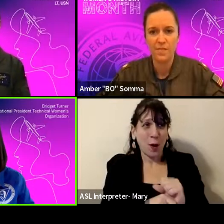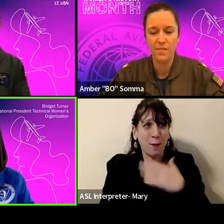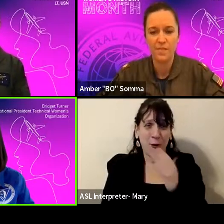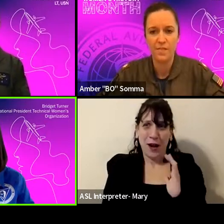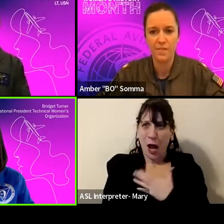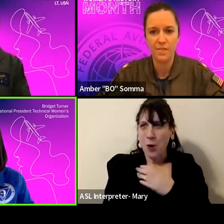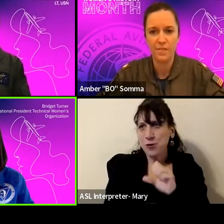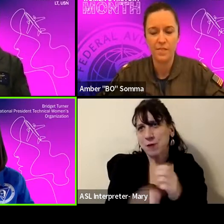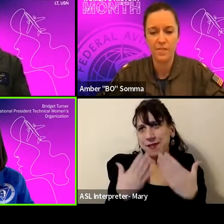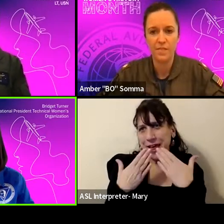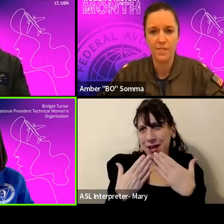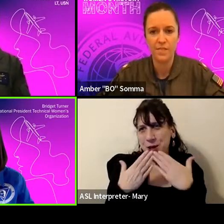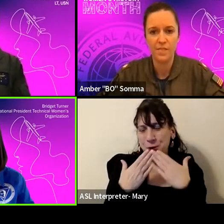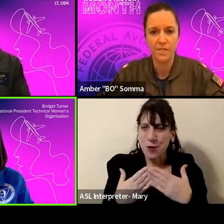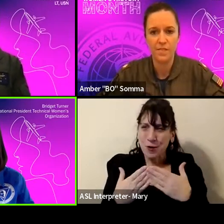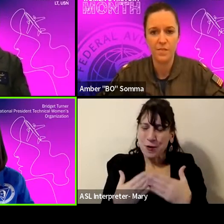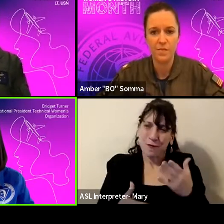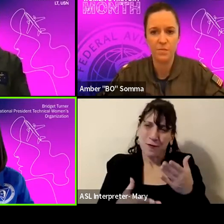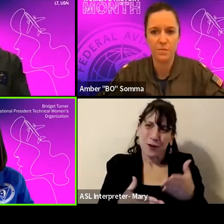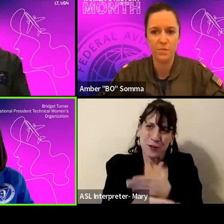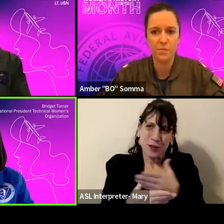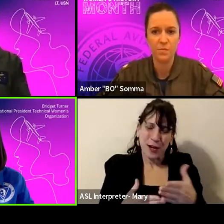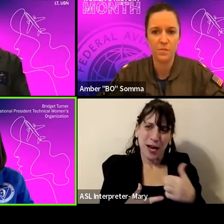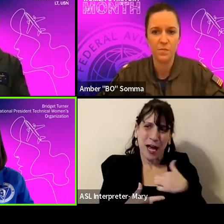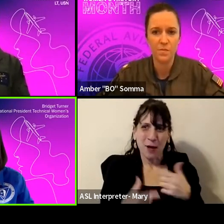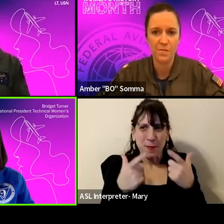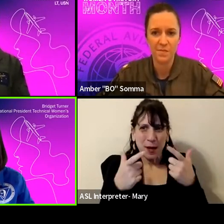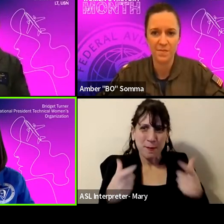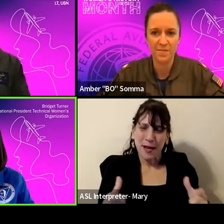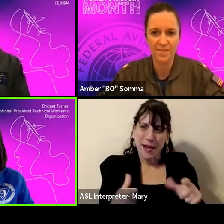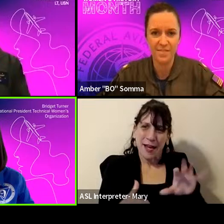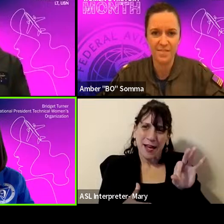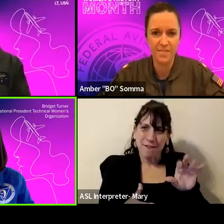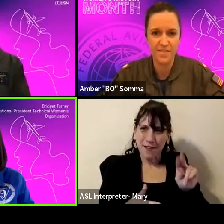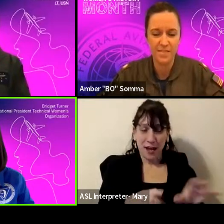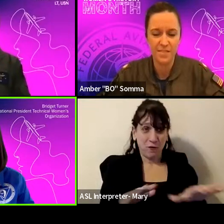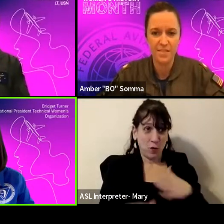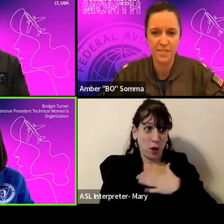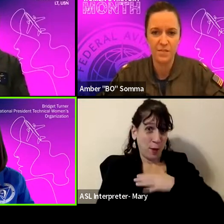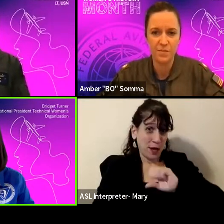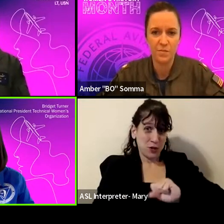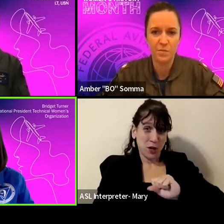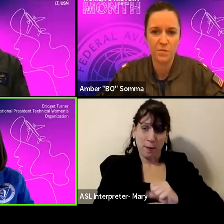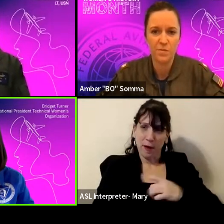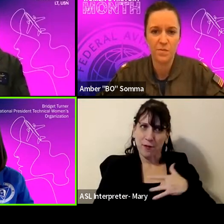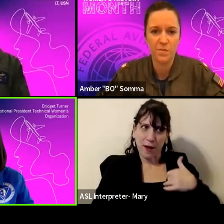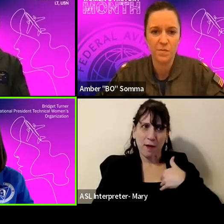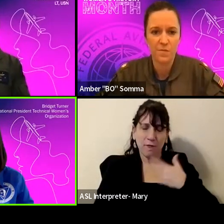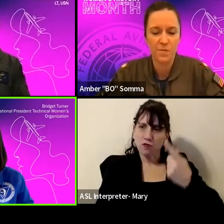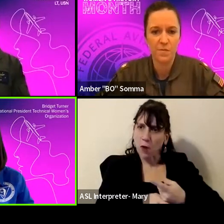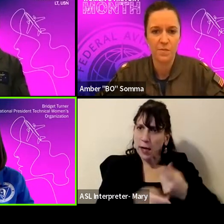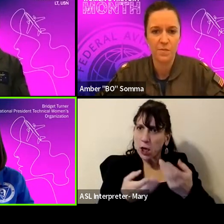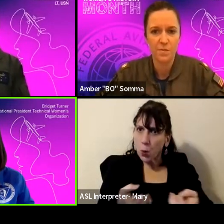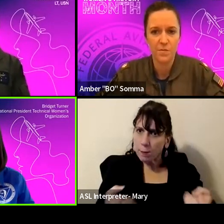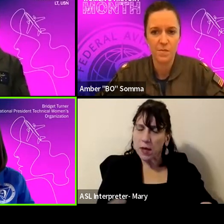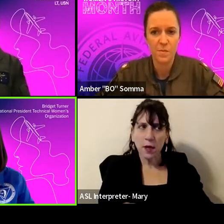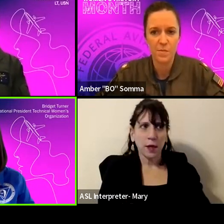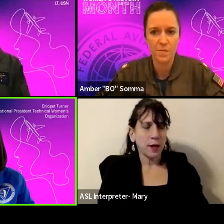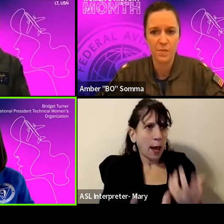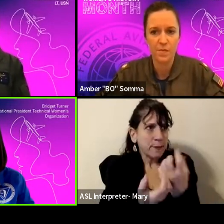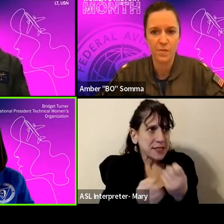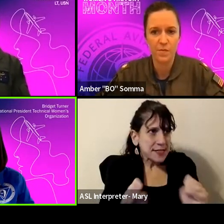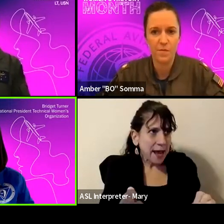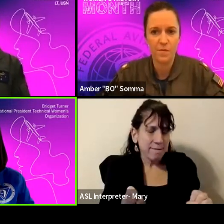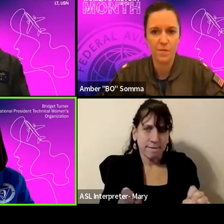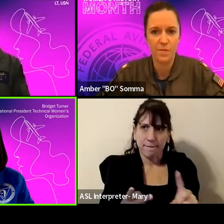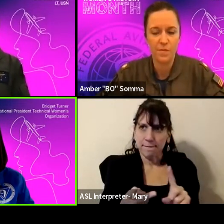you for sharing. I'm a big gear fan as well when it comes to doing my job, because I feel if I have the right equipment, I'm safe,